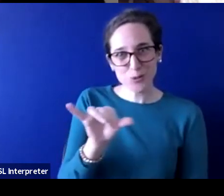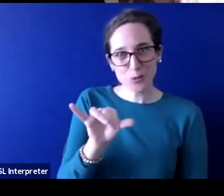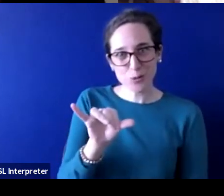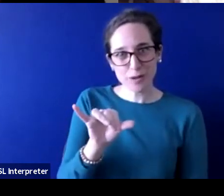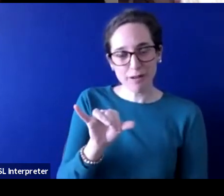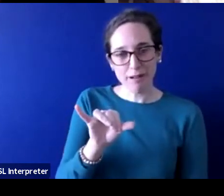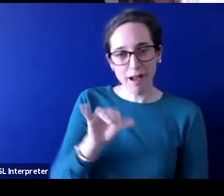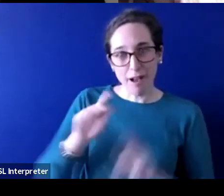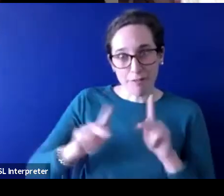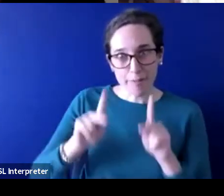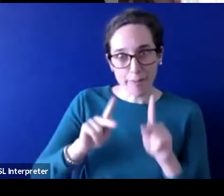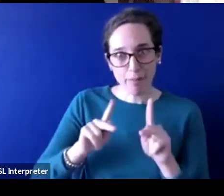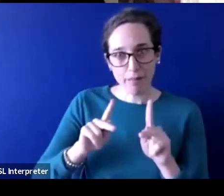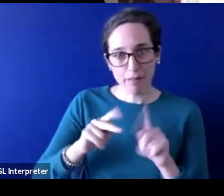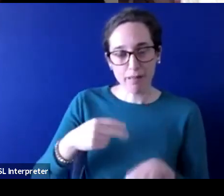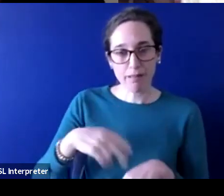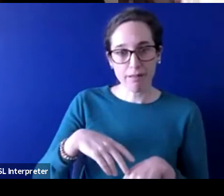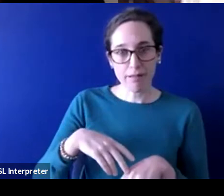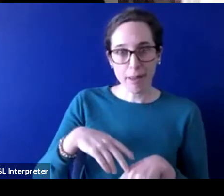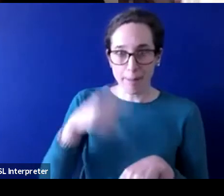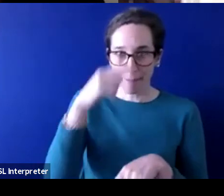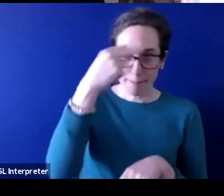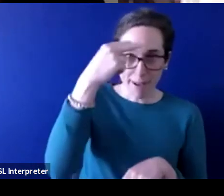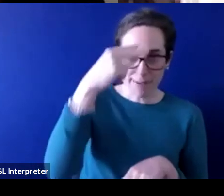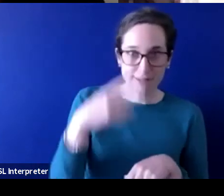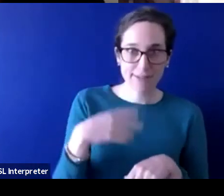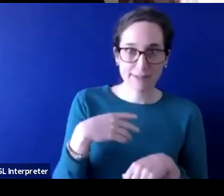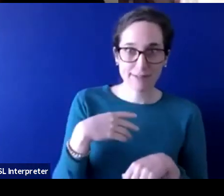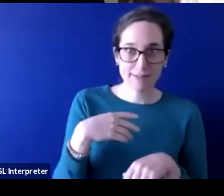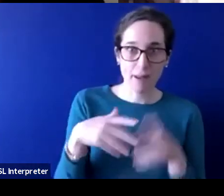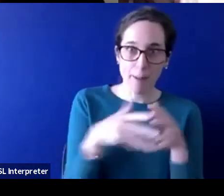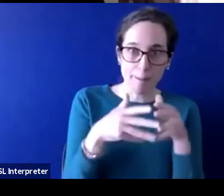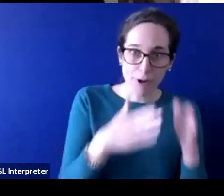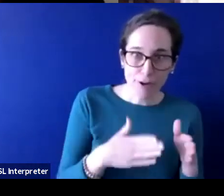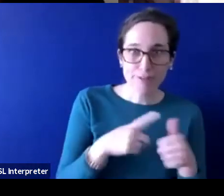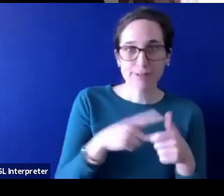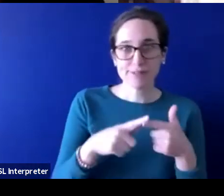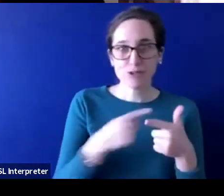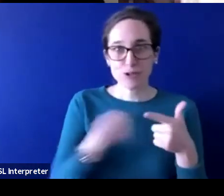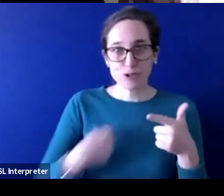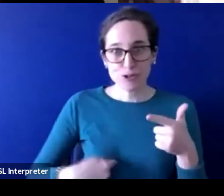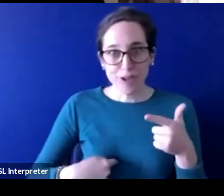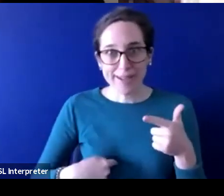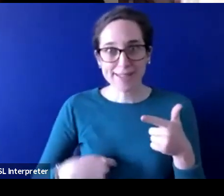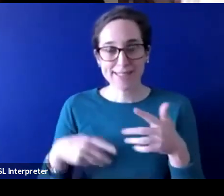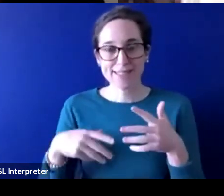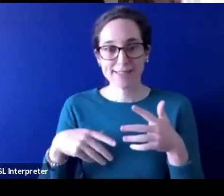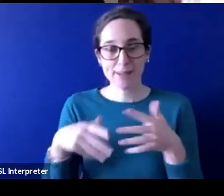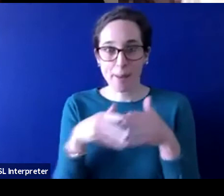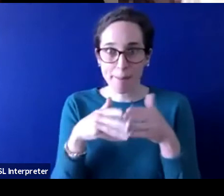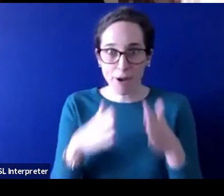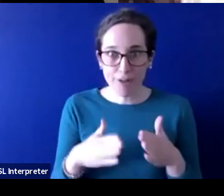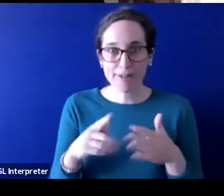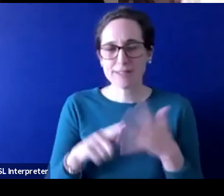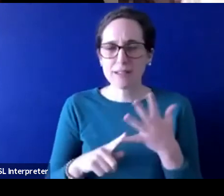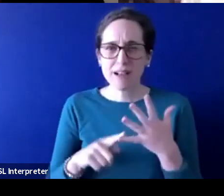of Mexican Americans, African Americans, Chinese, Asian Americans, everybody's side culture